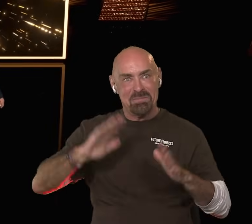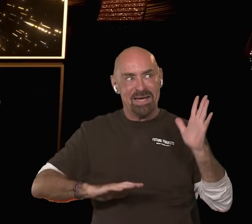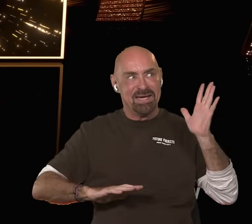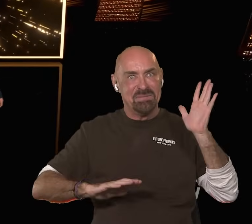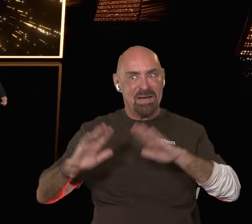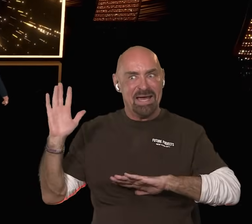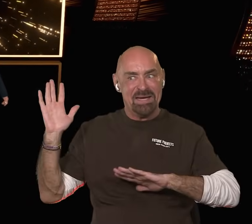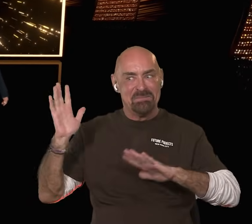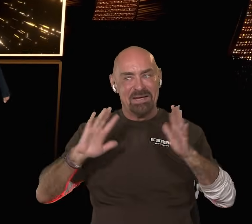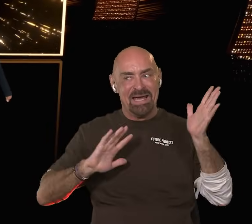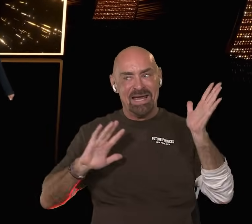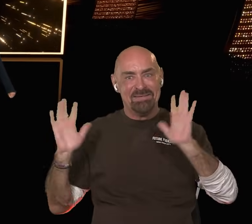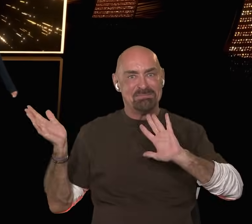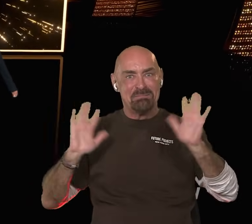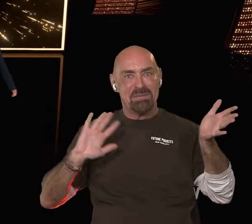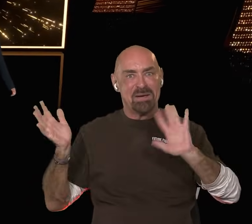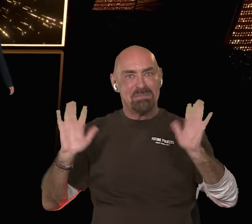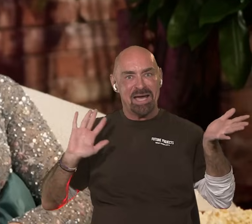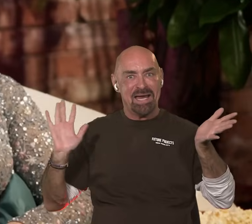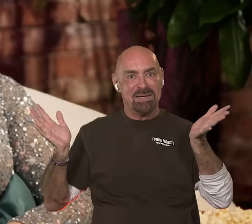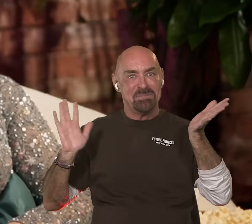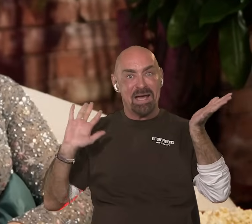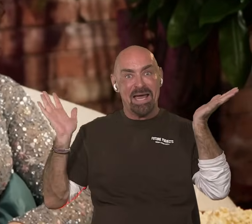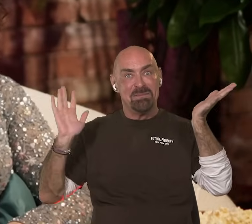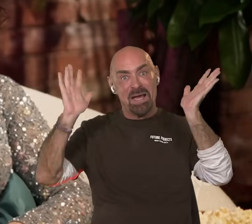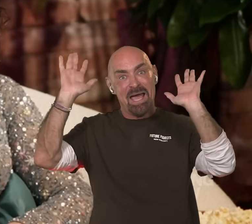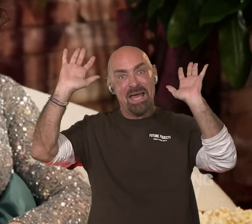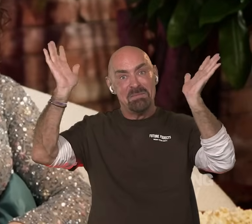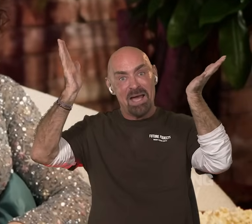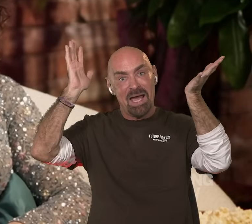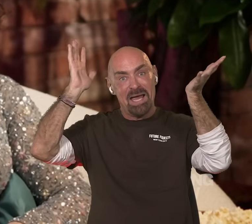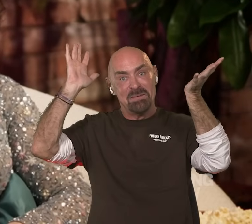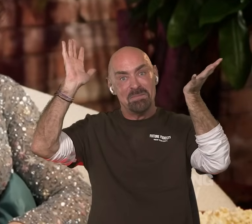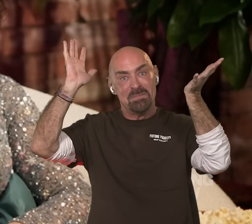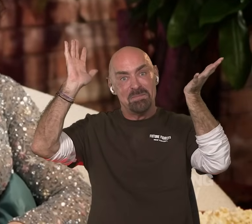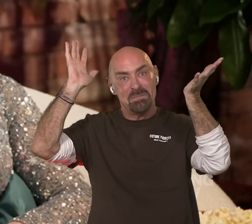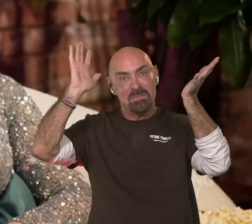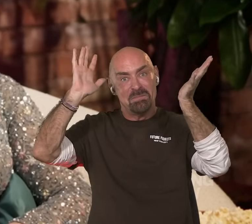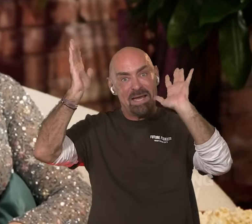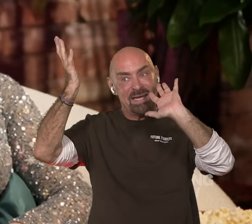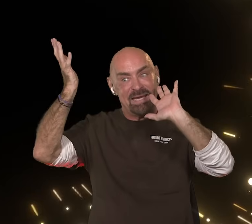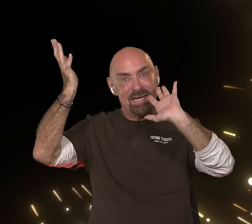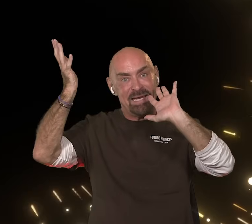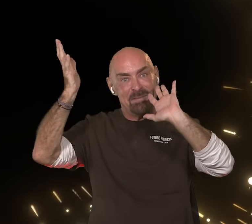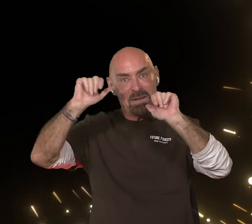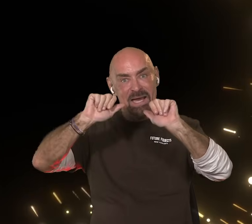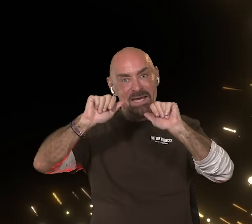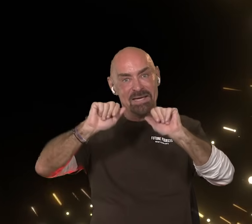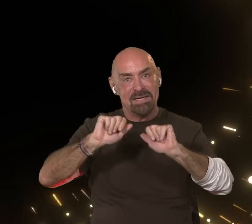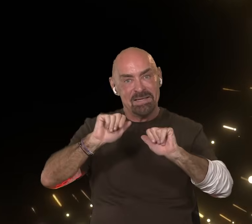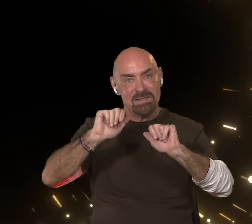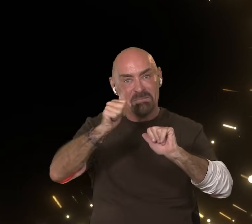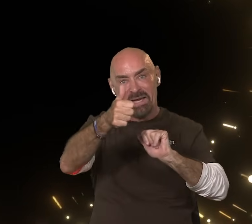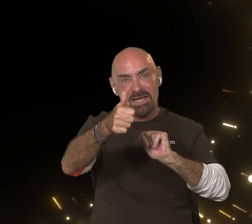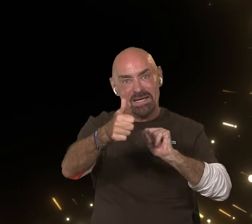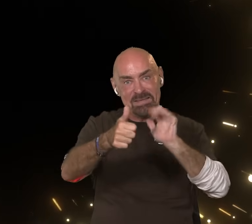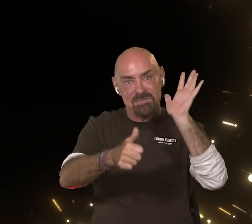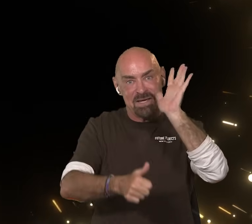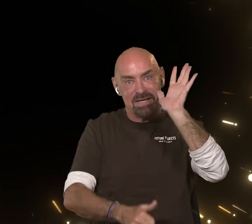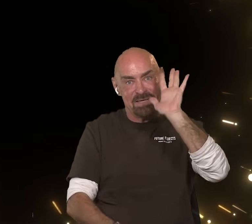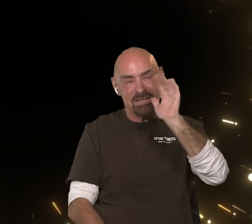Bye. Bye-bye. Bye. Bye. Bye. Bye. Bye. Bye. Bye. Bye. Oh,